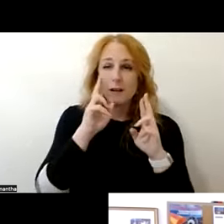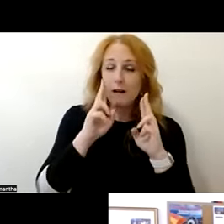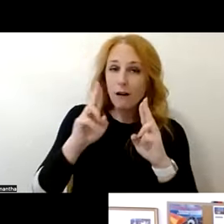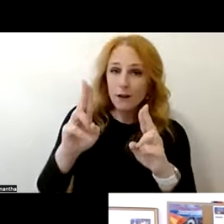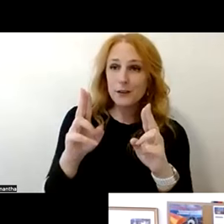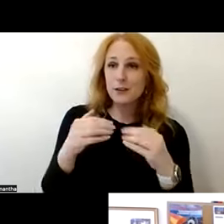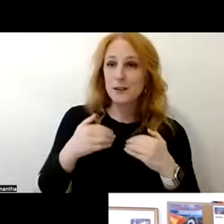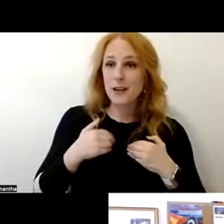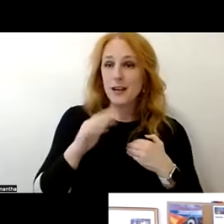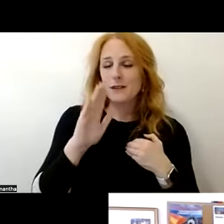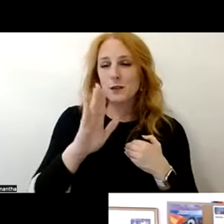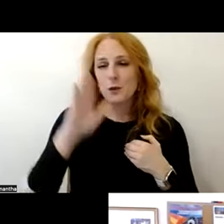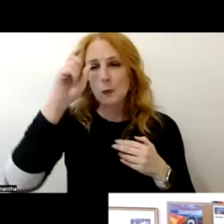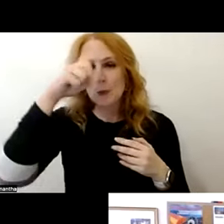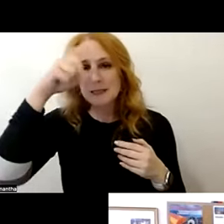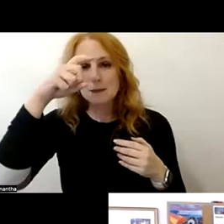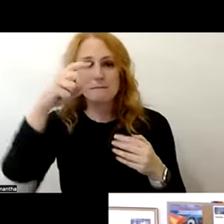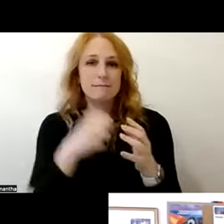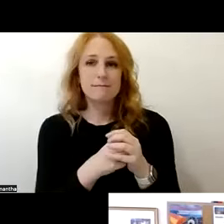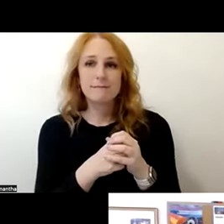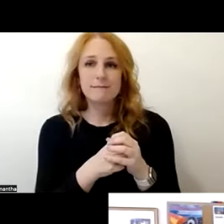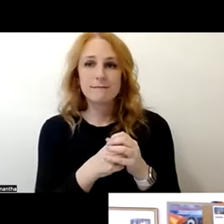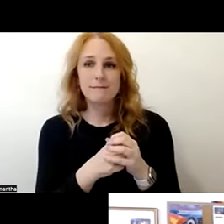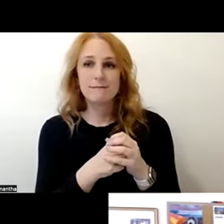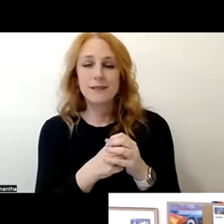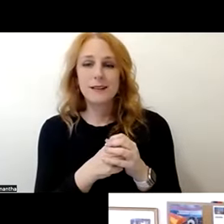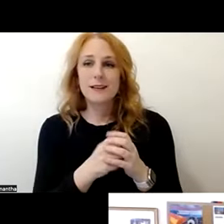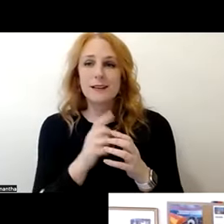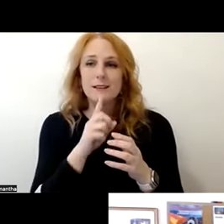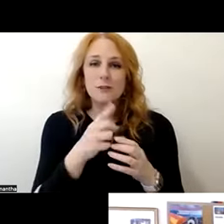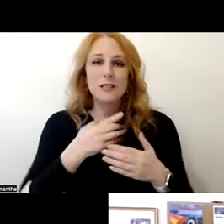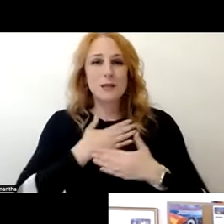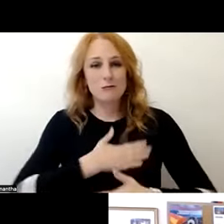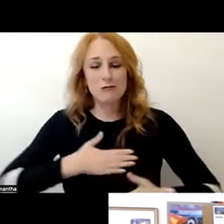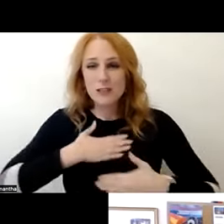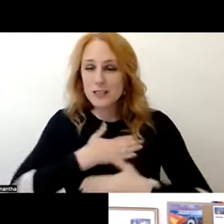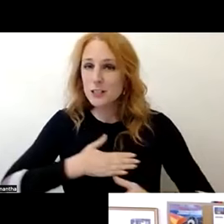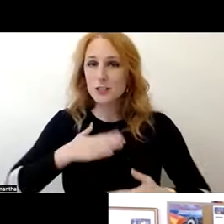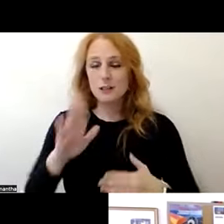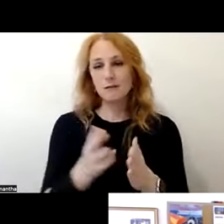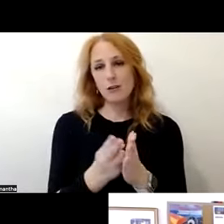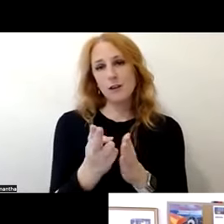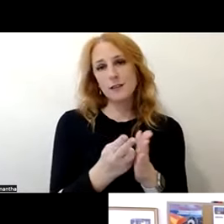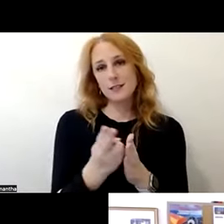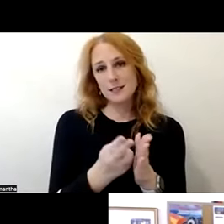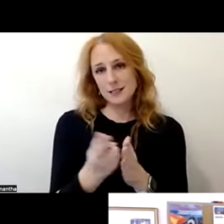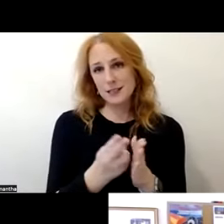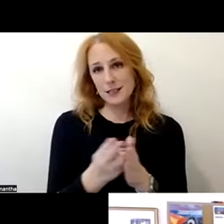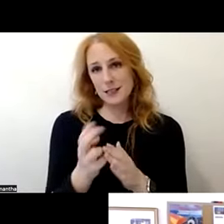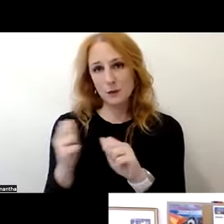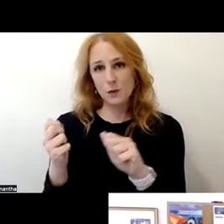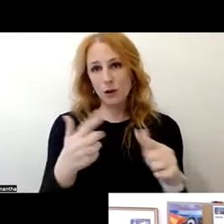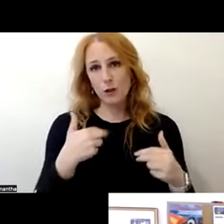of your wisdom that you bring to the table. And again, really want to appreciate the full authenticity of being human together in this